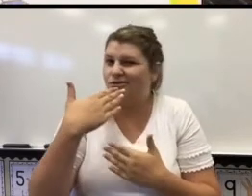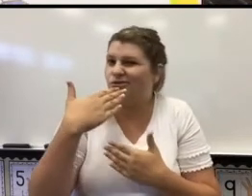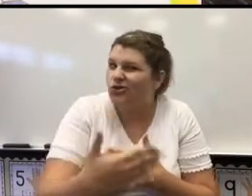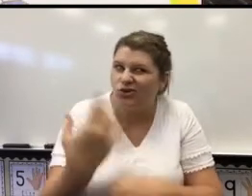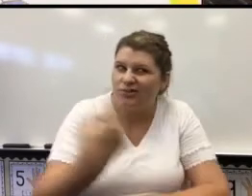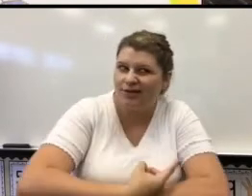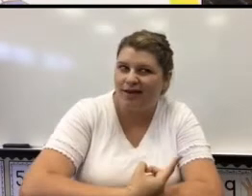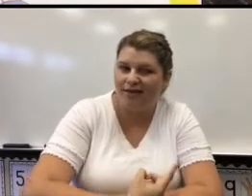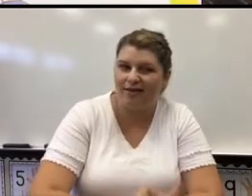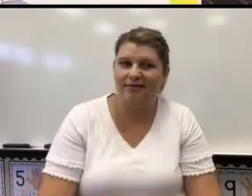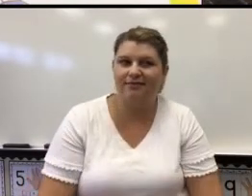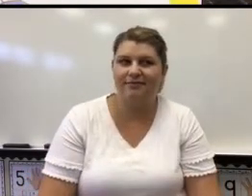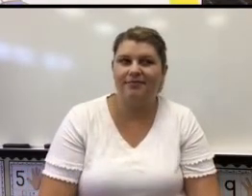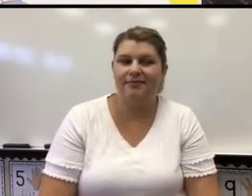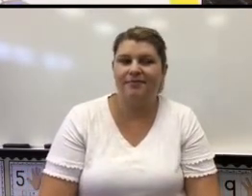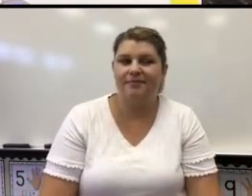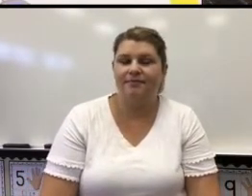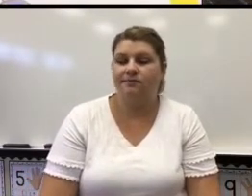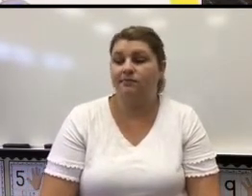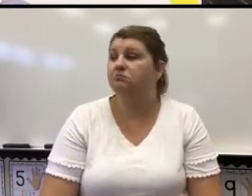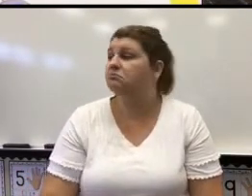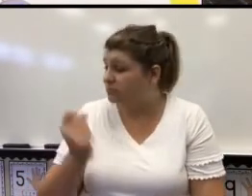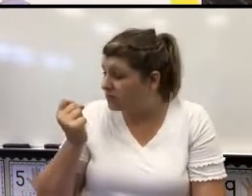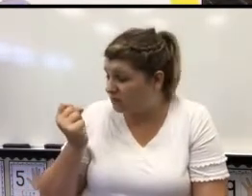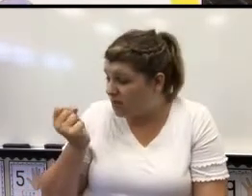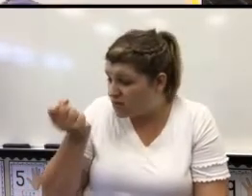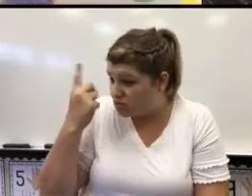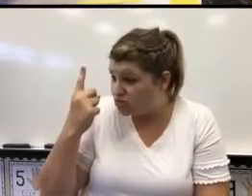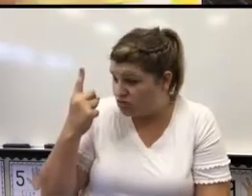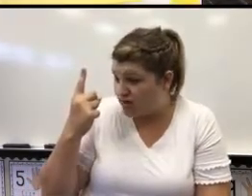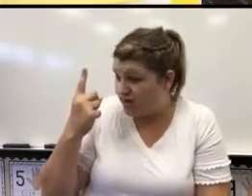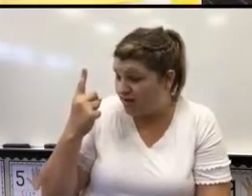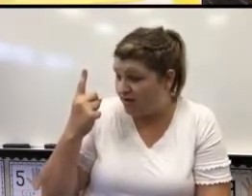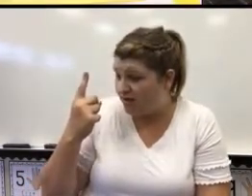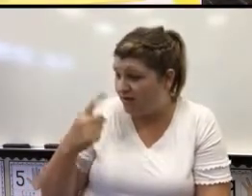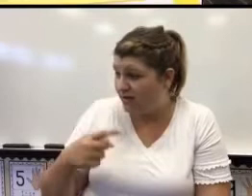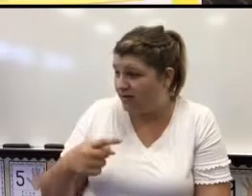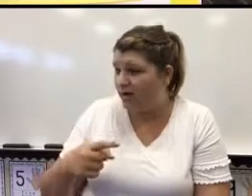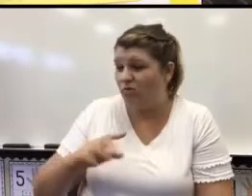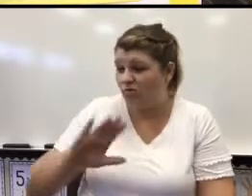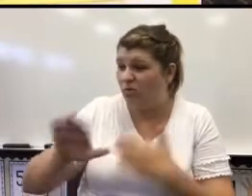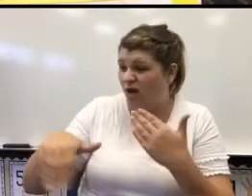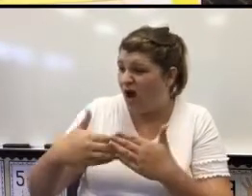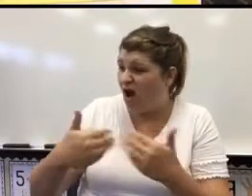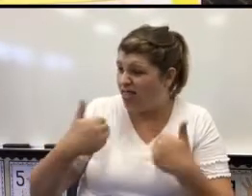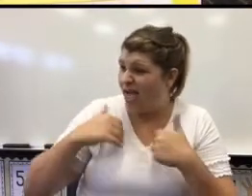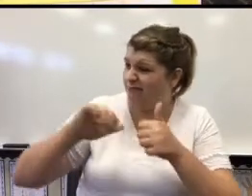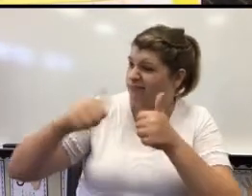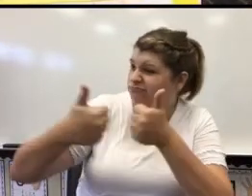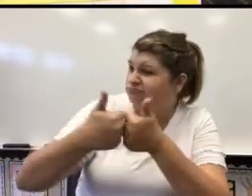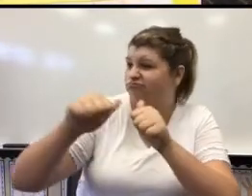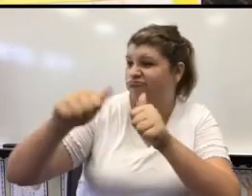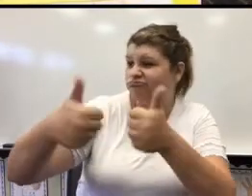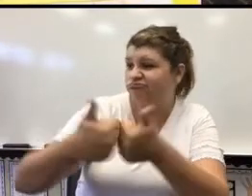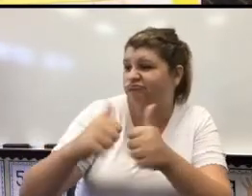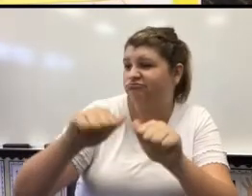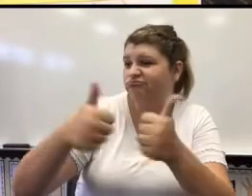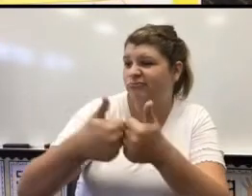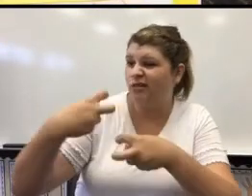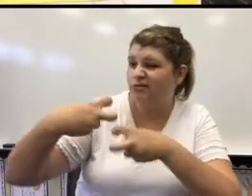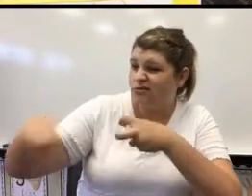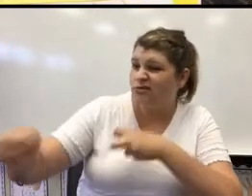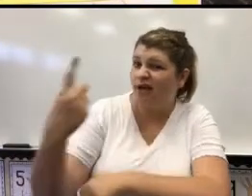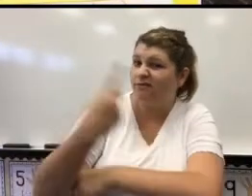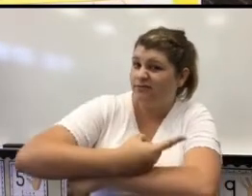things. Just wasn't a good day," said George. I understand,